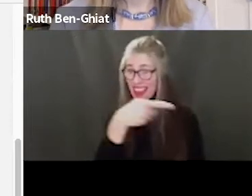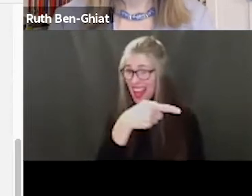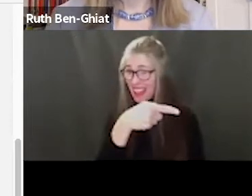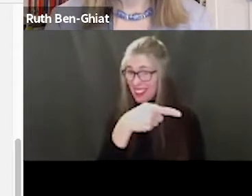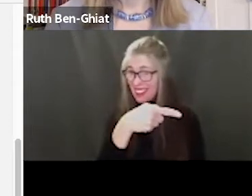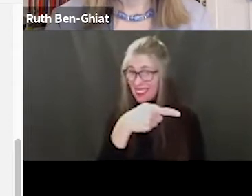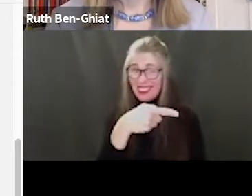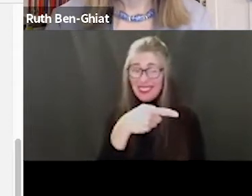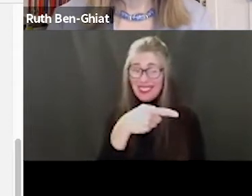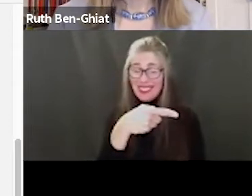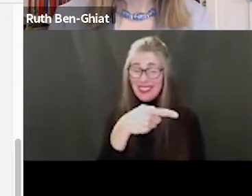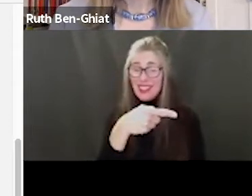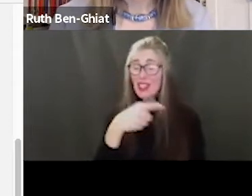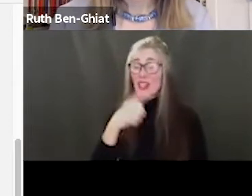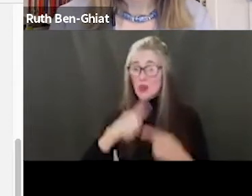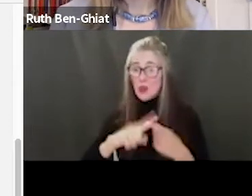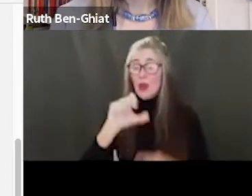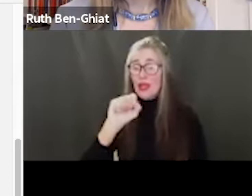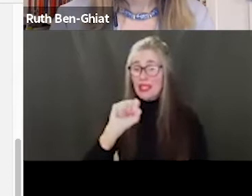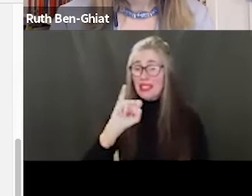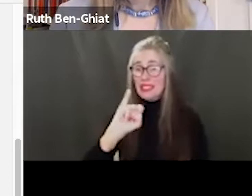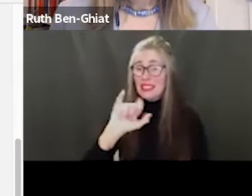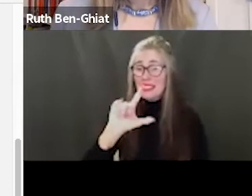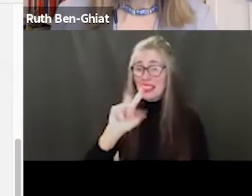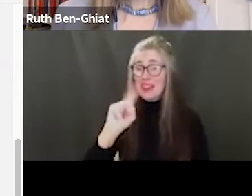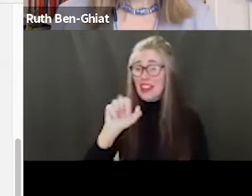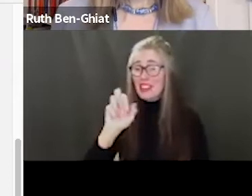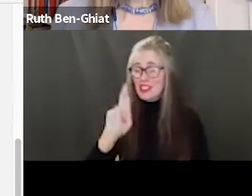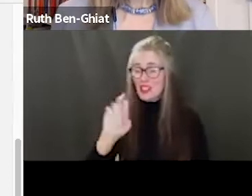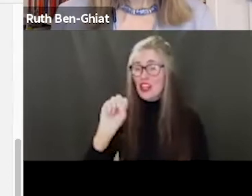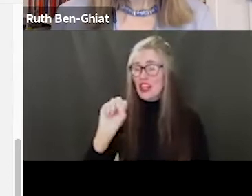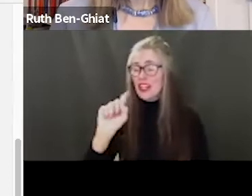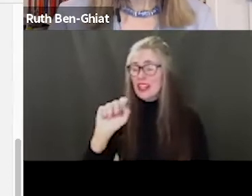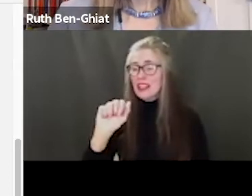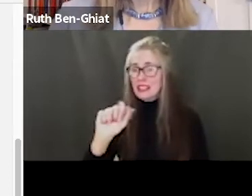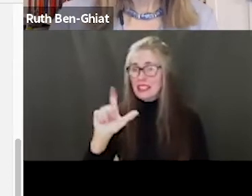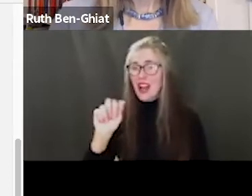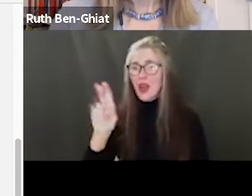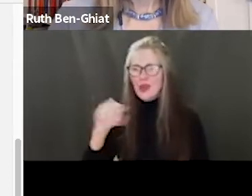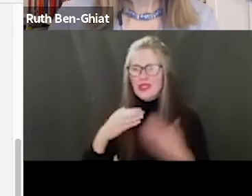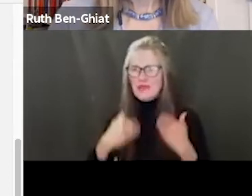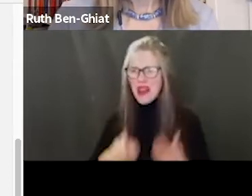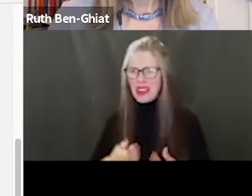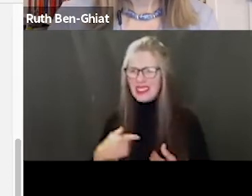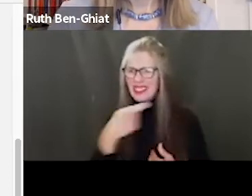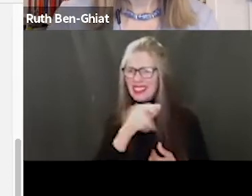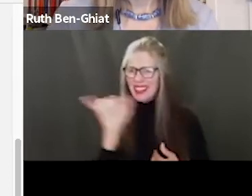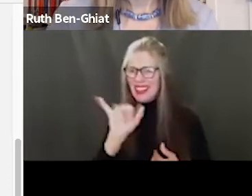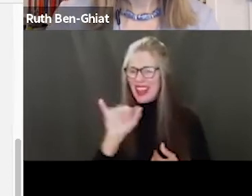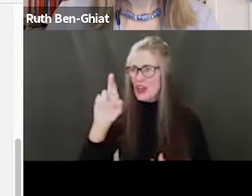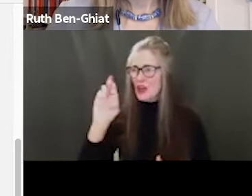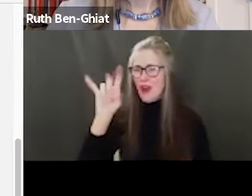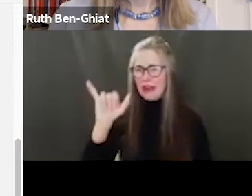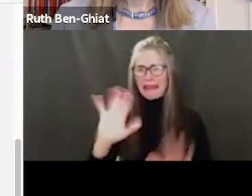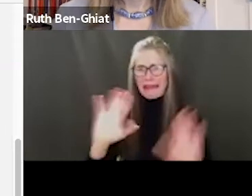onto Sylvester Stallone's body as Rocky. And whatever the medium, we will not keep this. We will not inflict